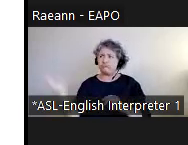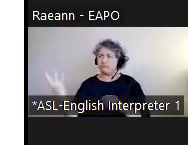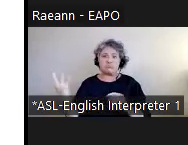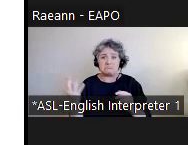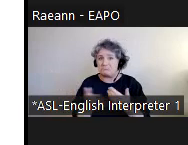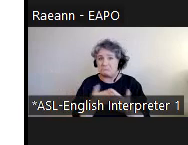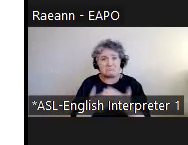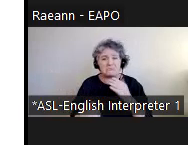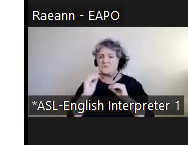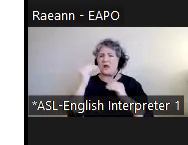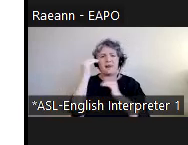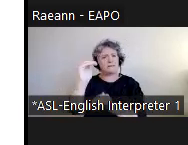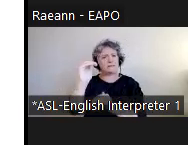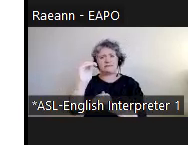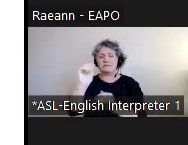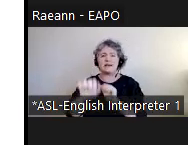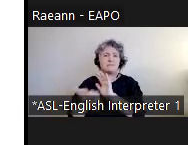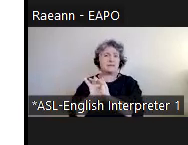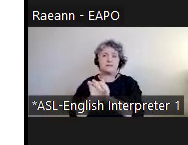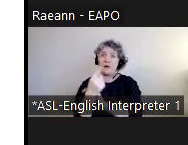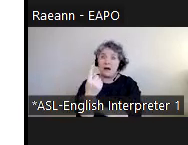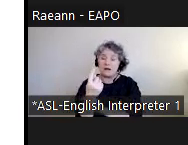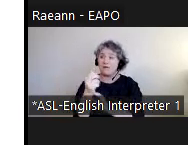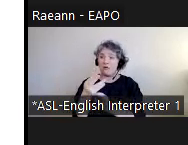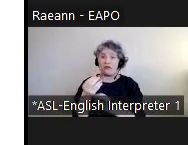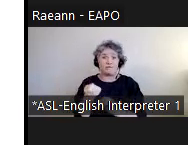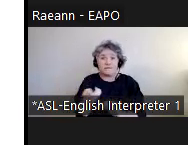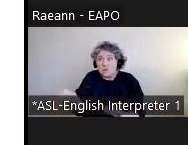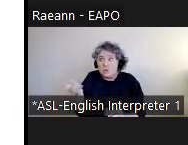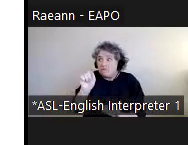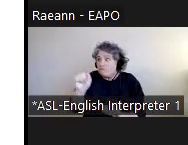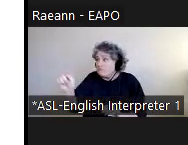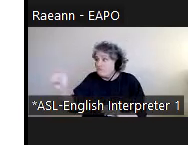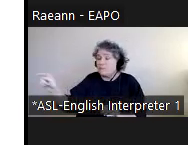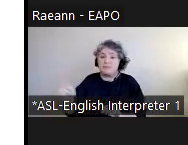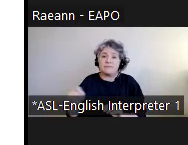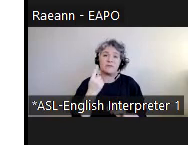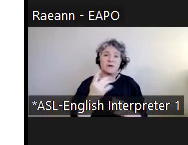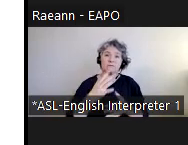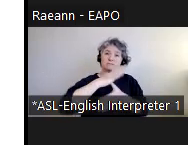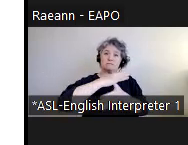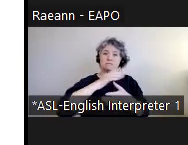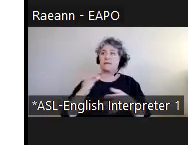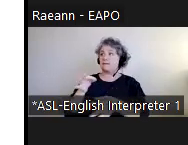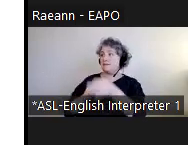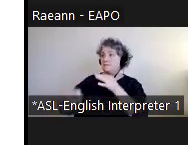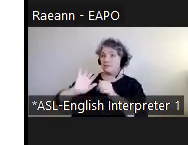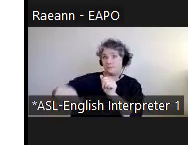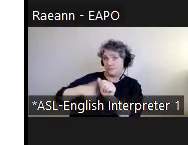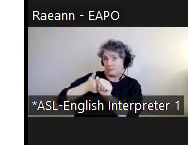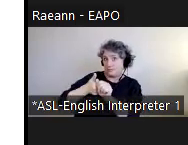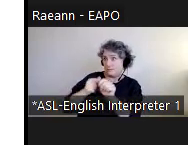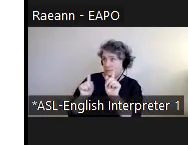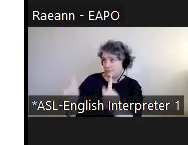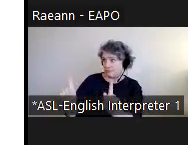whatsoever. So you could appoint one person to be your main attorney and then appoint someone else to be a substitute. So if your first